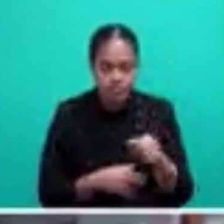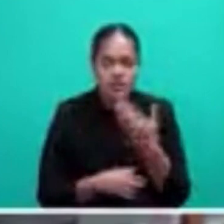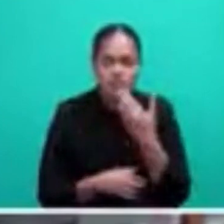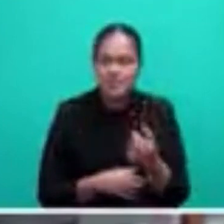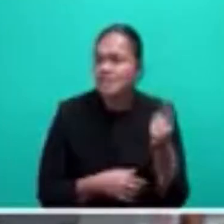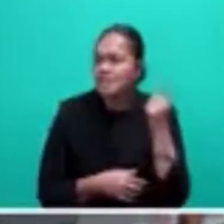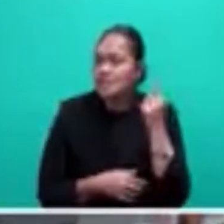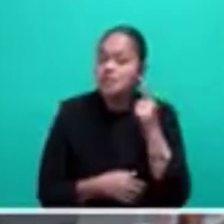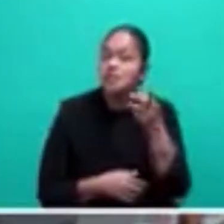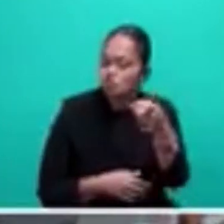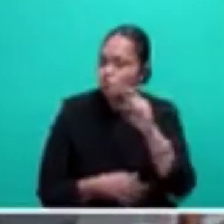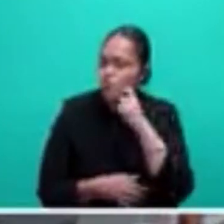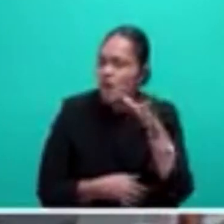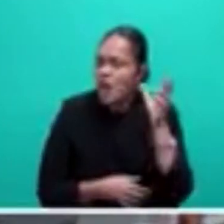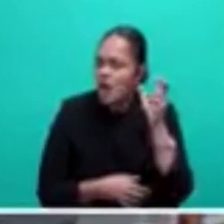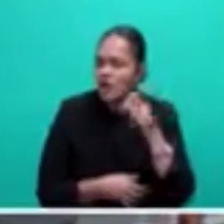maybe you learn something.